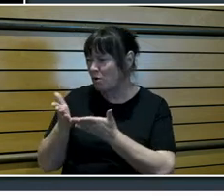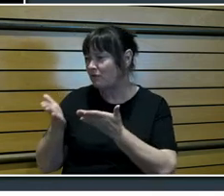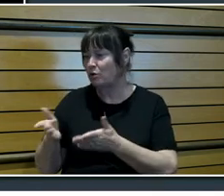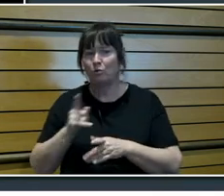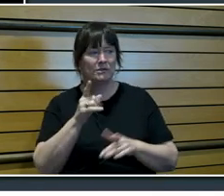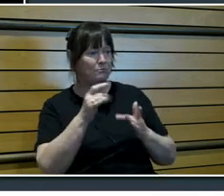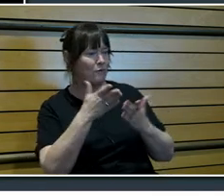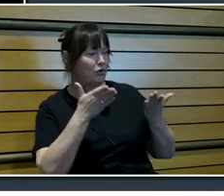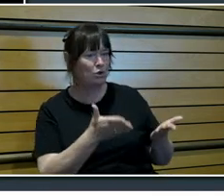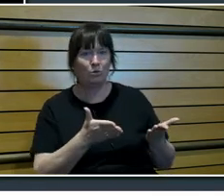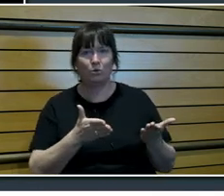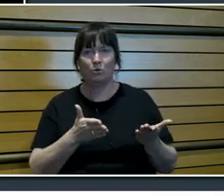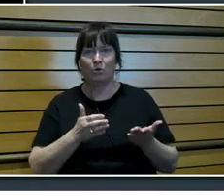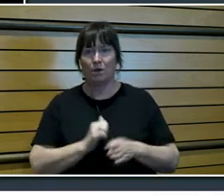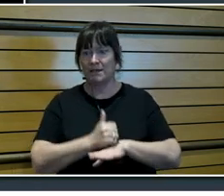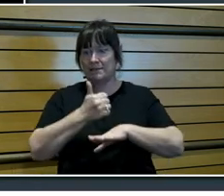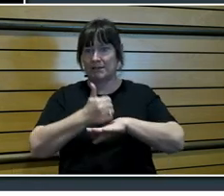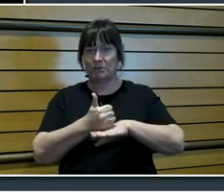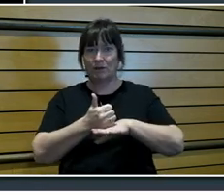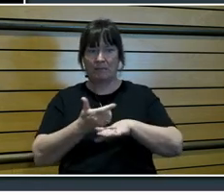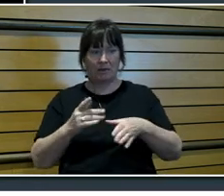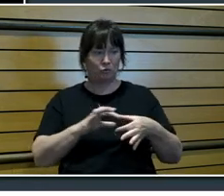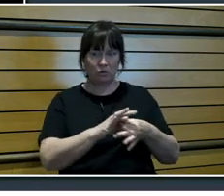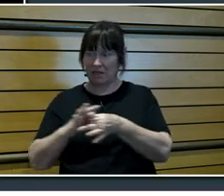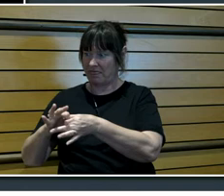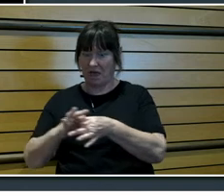and establishing a mutual will to get things done.